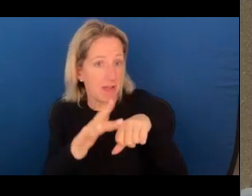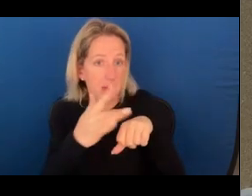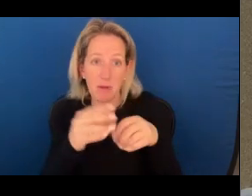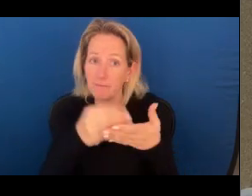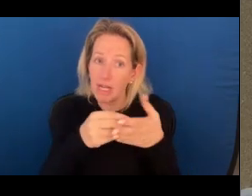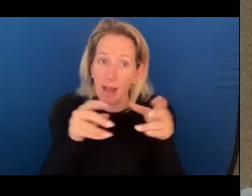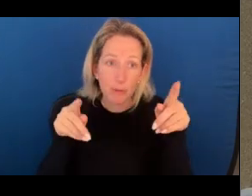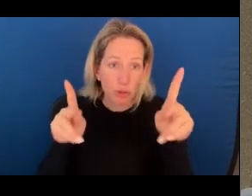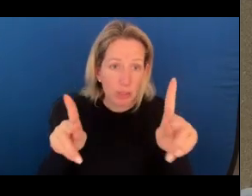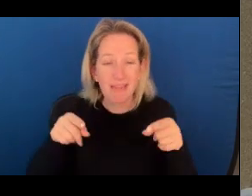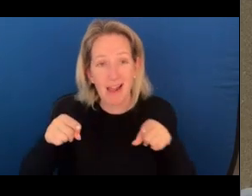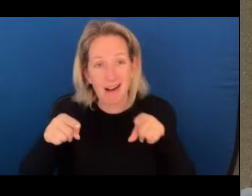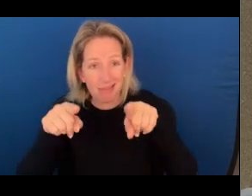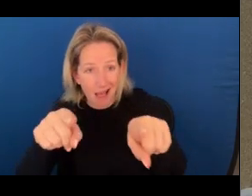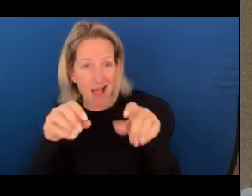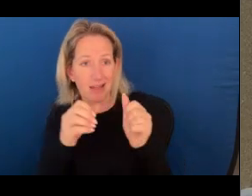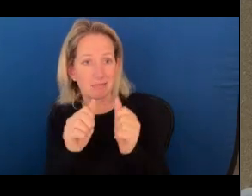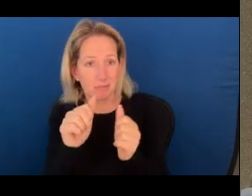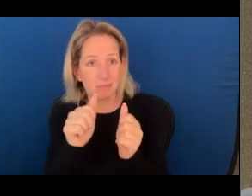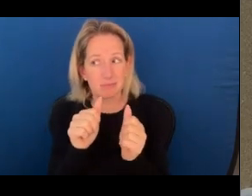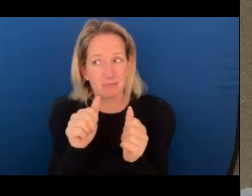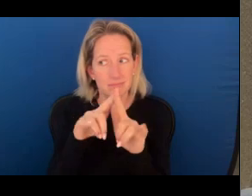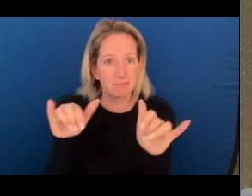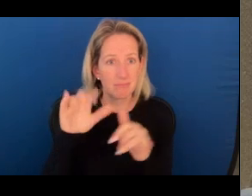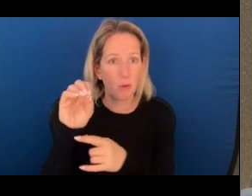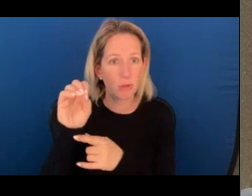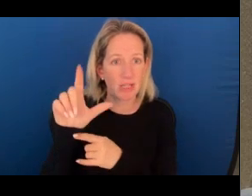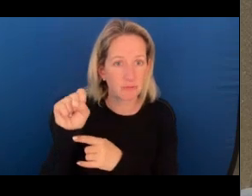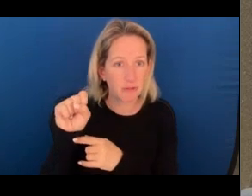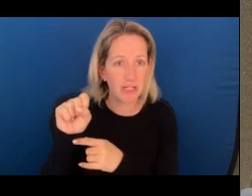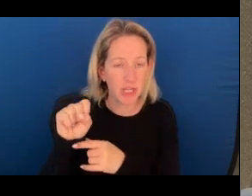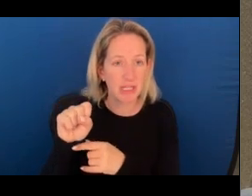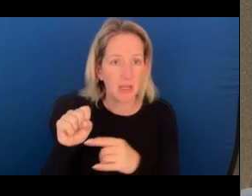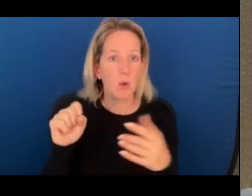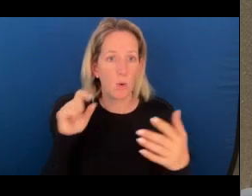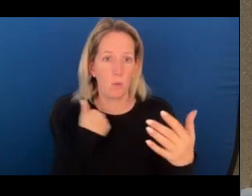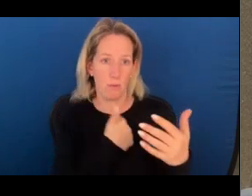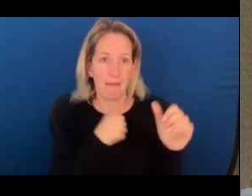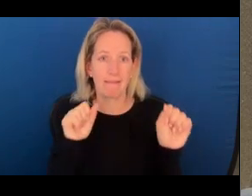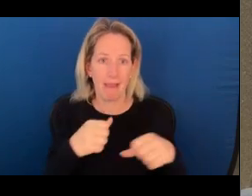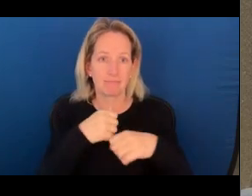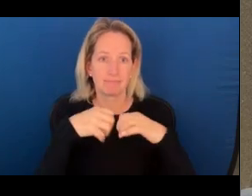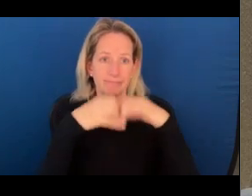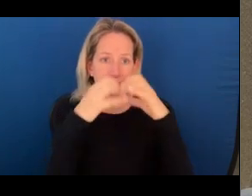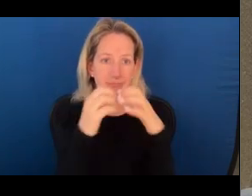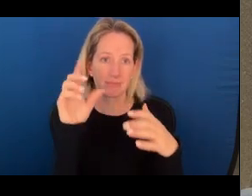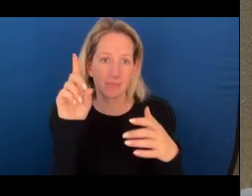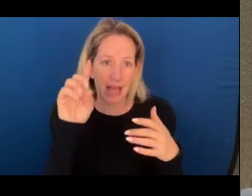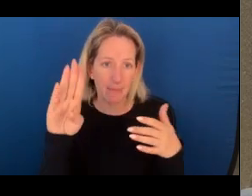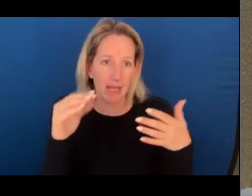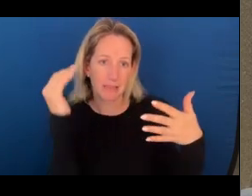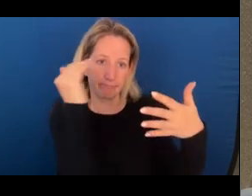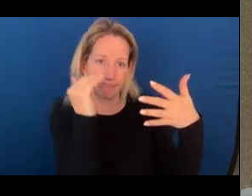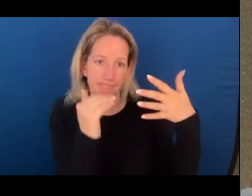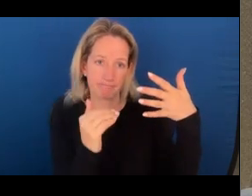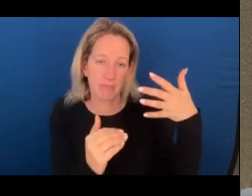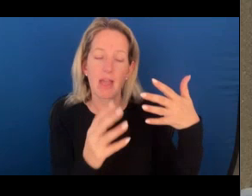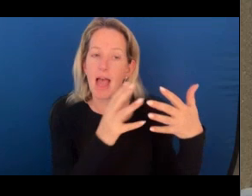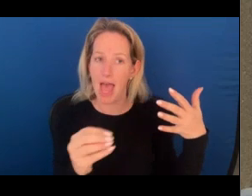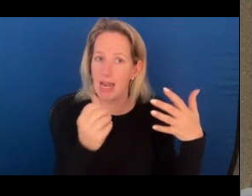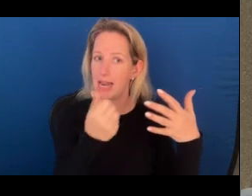align with the priorities of the Ocean Litter Strategy. And it will outline the solicitation details in a simplified way so